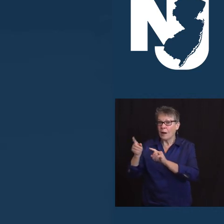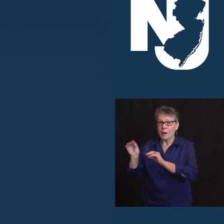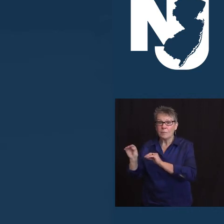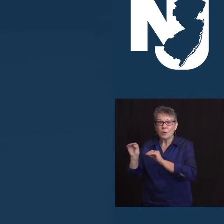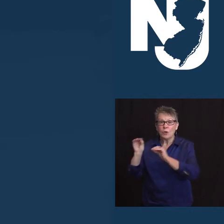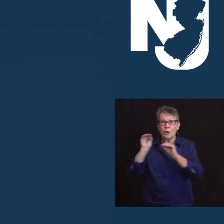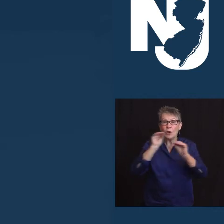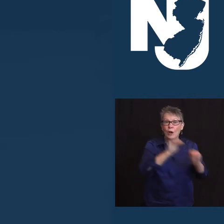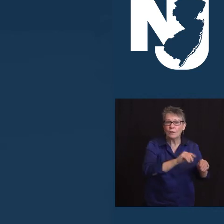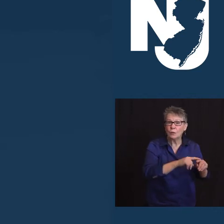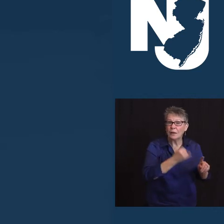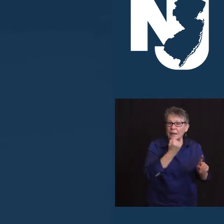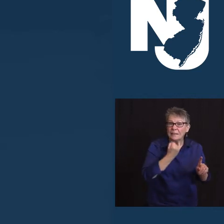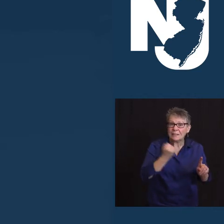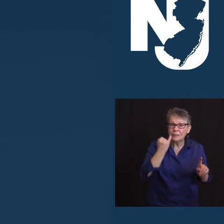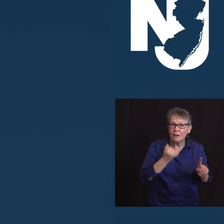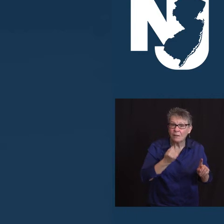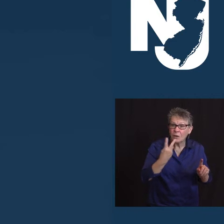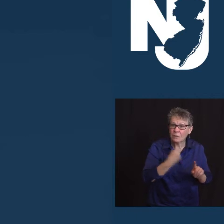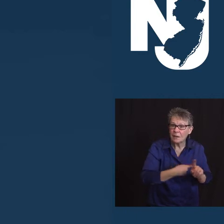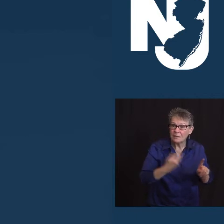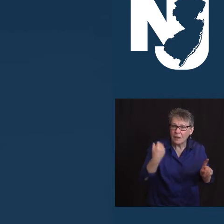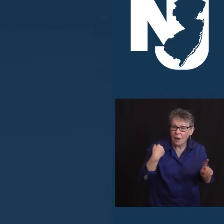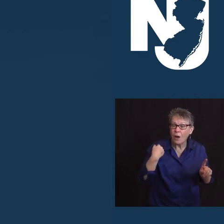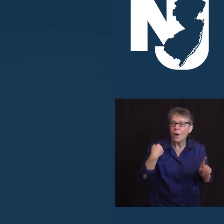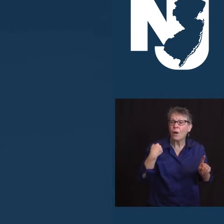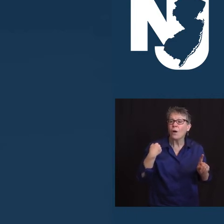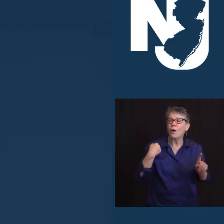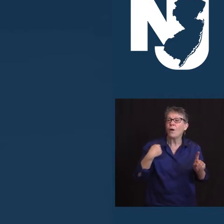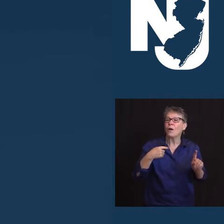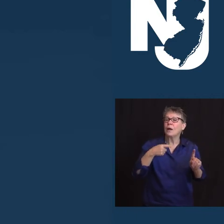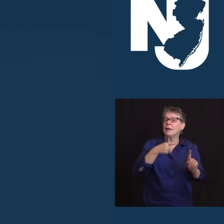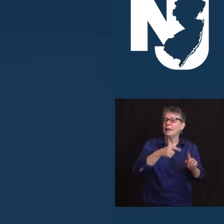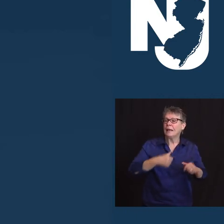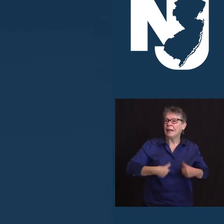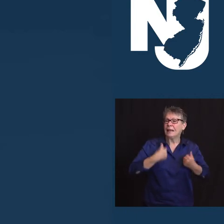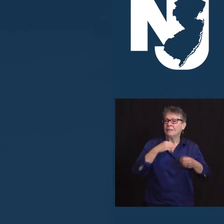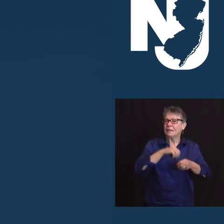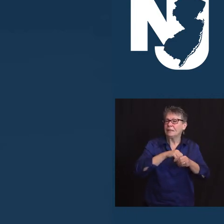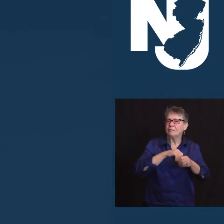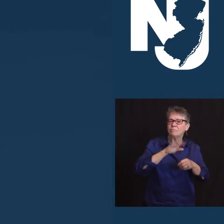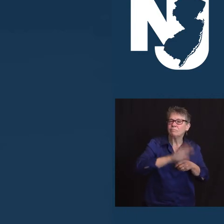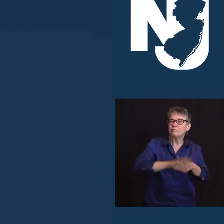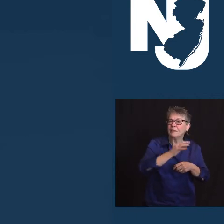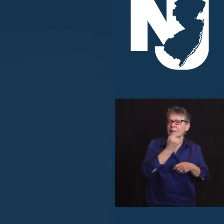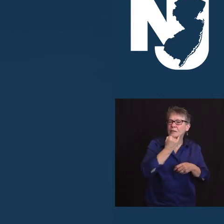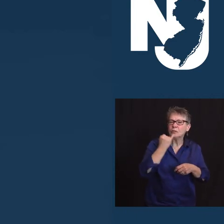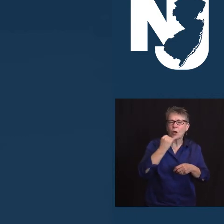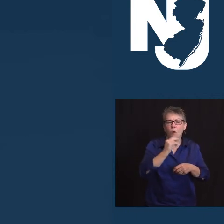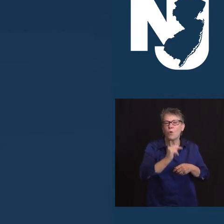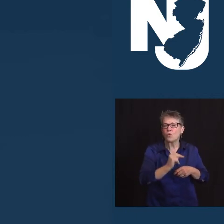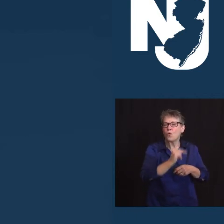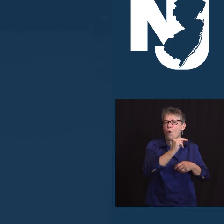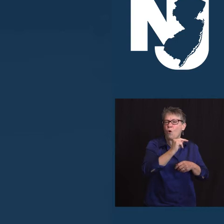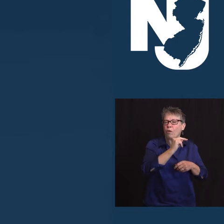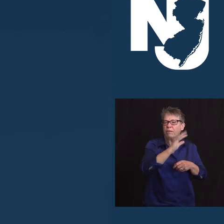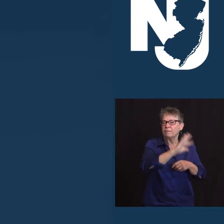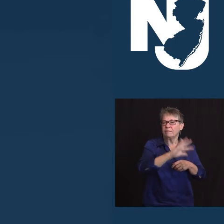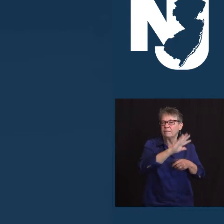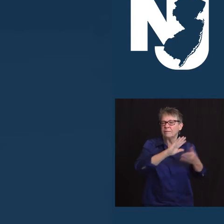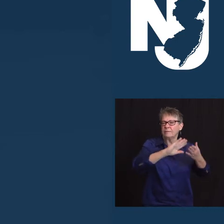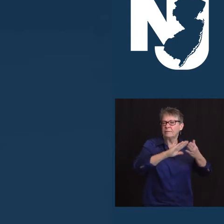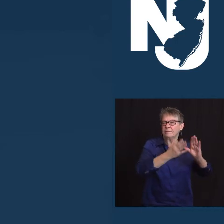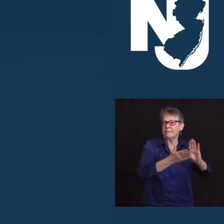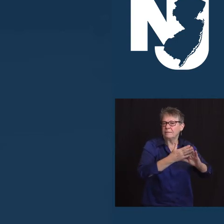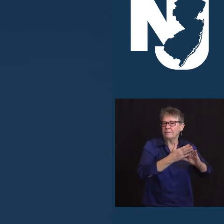Israel. It's in the very north, and it's basically an artist's community, and apparently it's beautiful. He and his wife, the rabbi and his wife, Mindy,